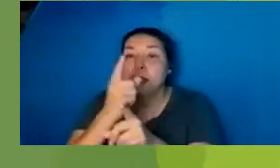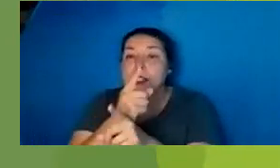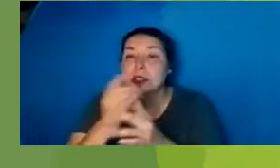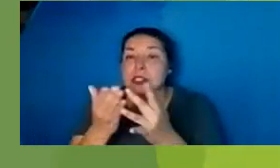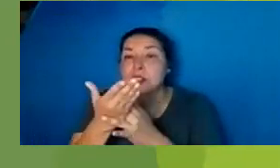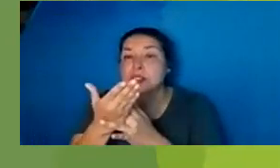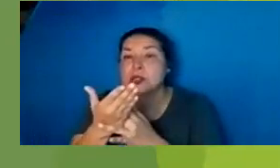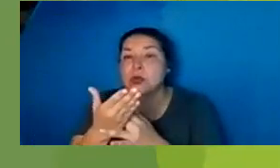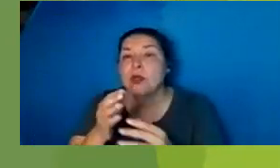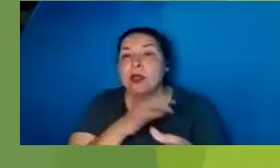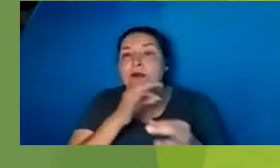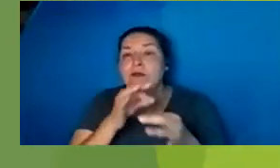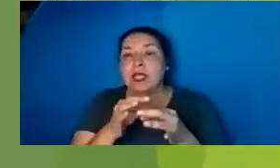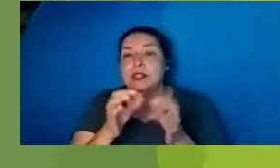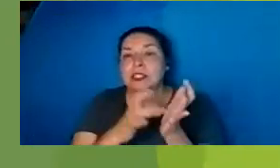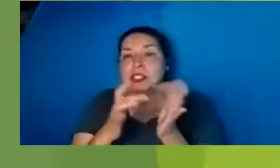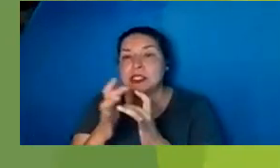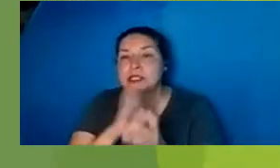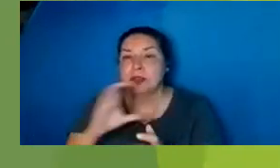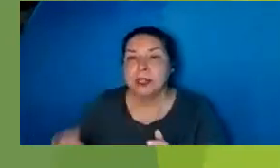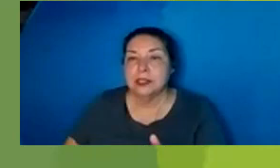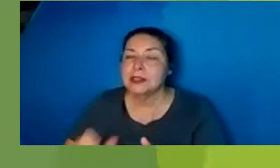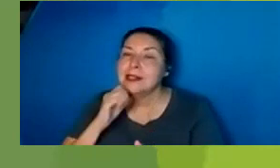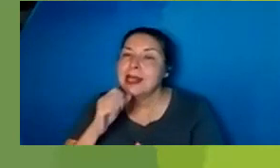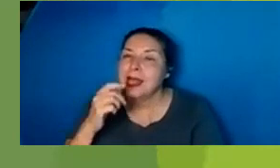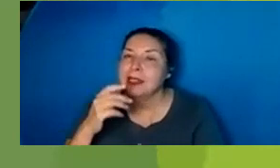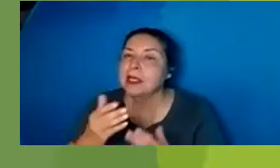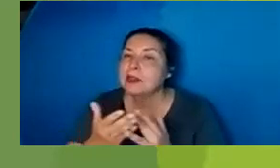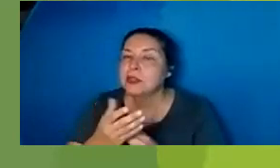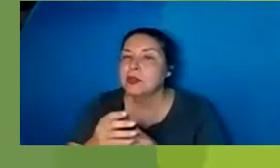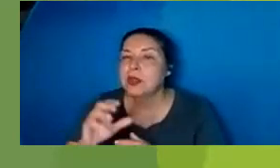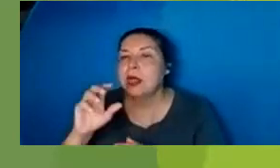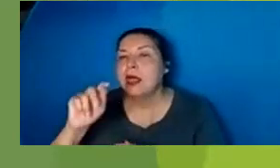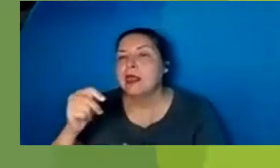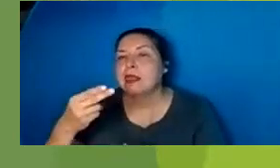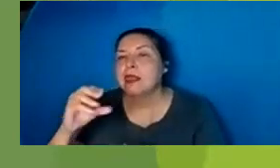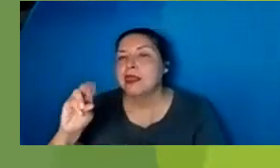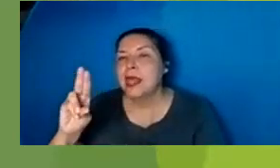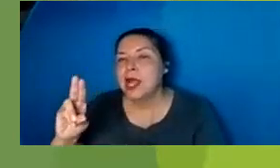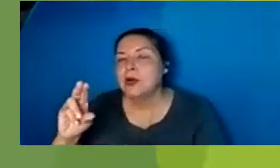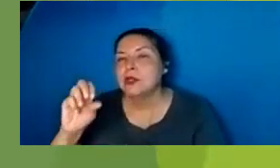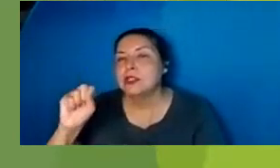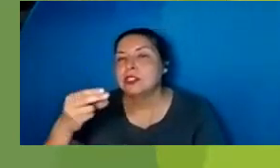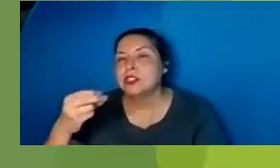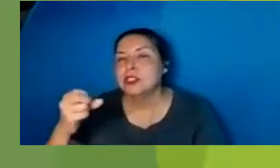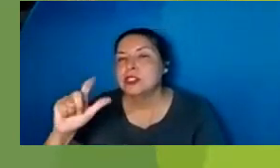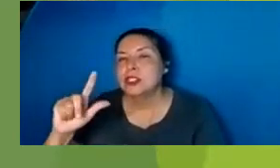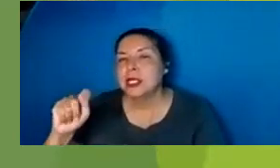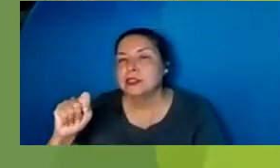Jesus Christ. not according to thou shall and thou shall not, but according to